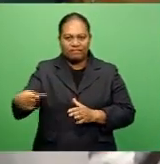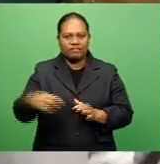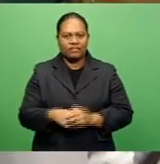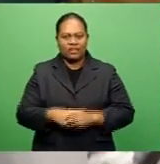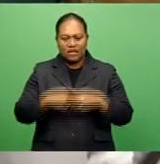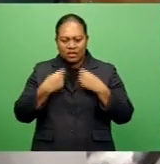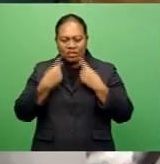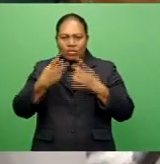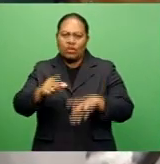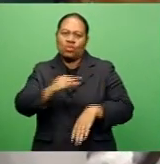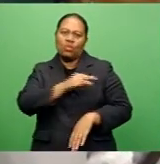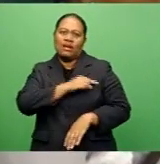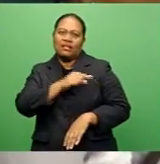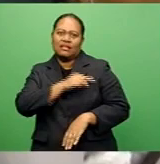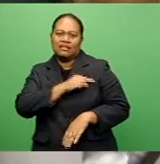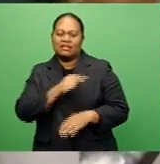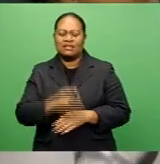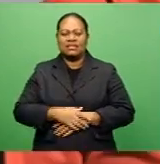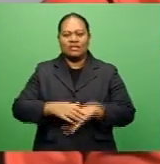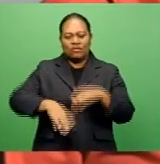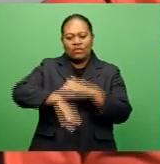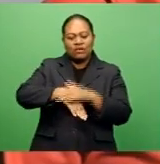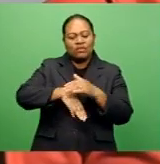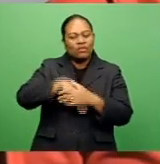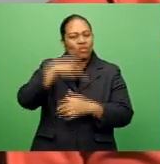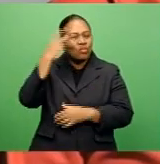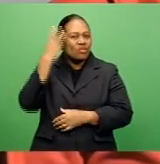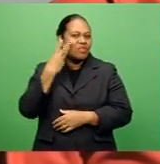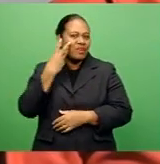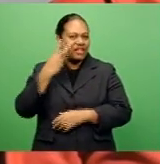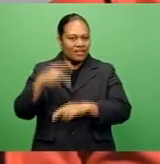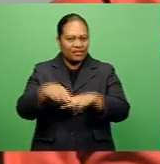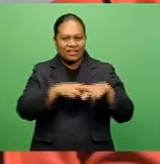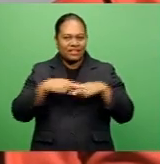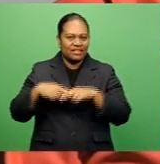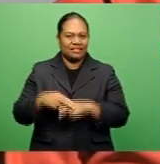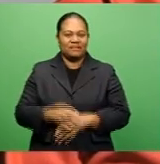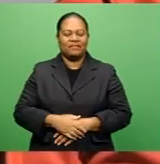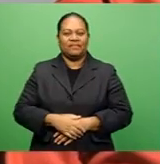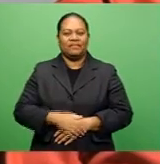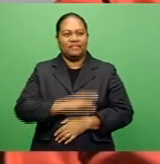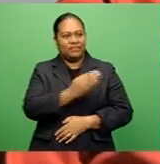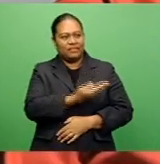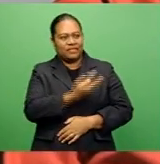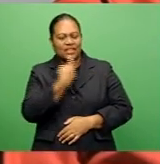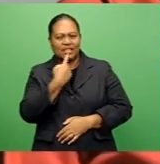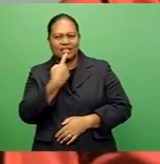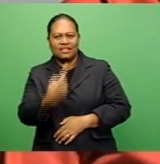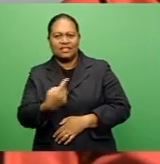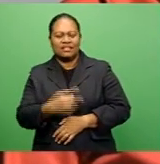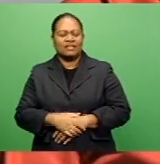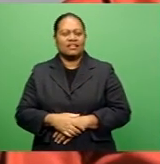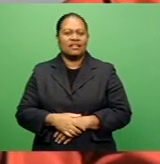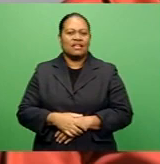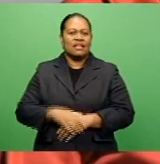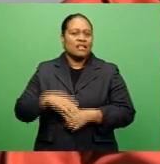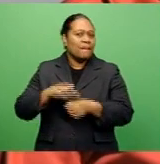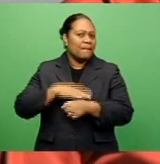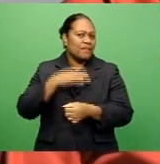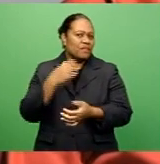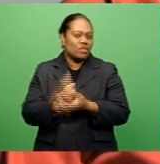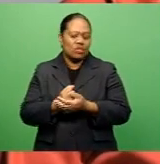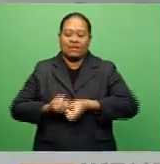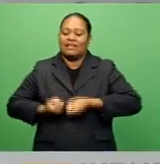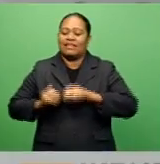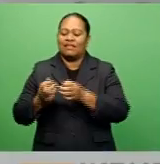elevate the quality of women's football in the country. Fiji FA will not leave any stones unturned, making sure, giving the